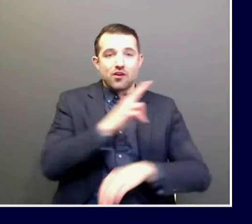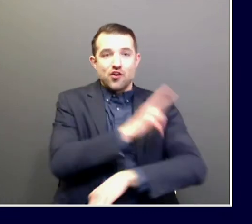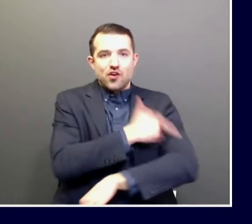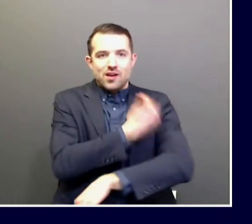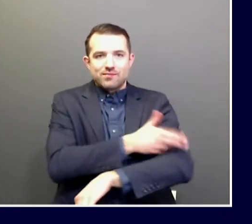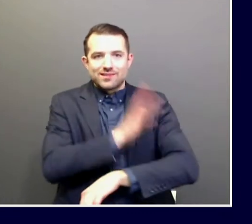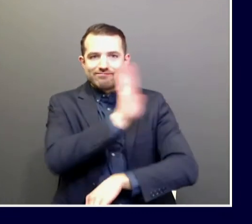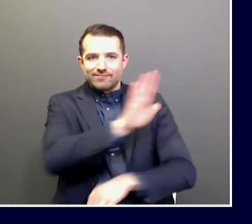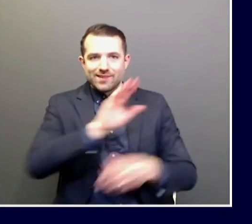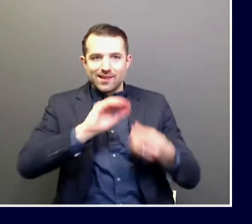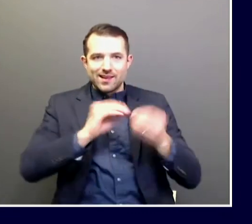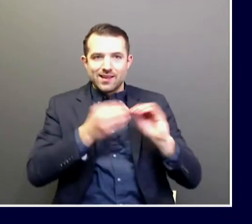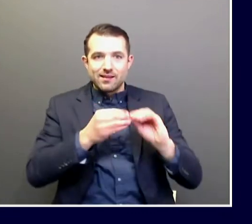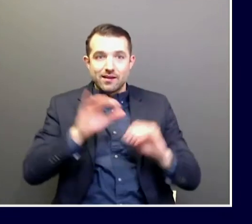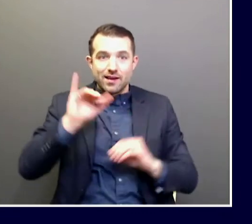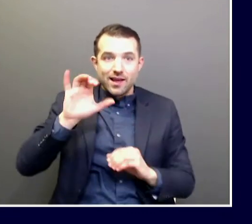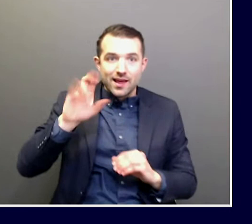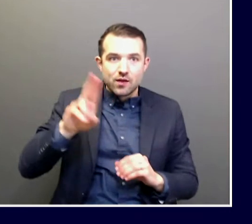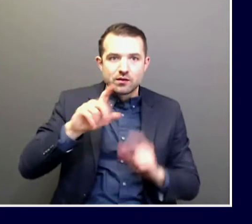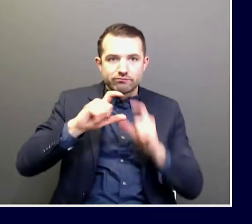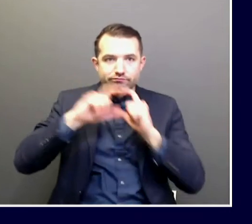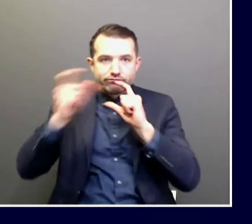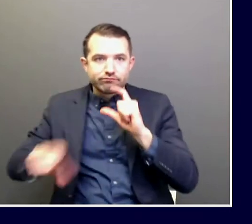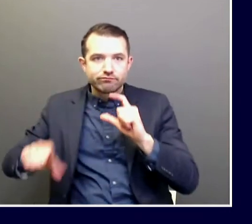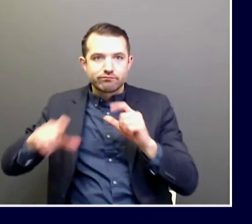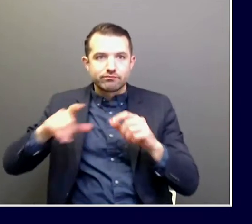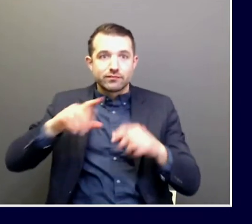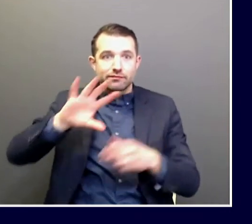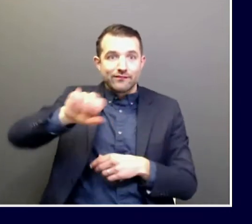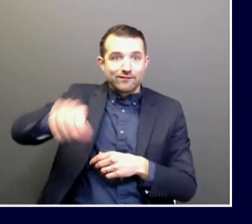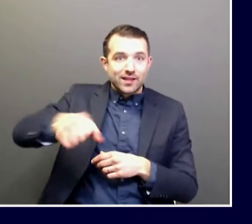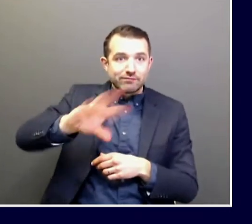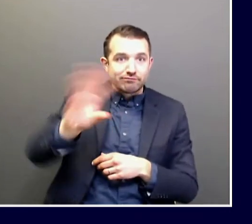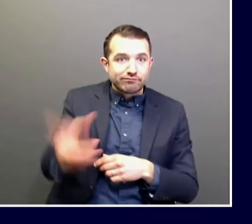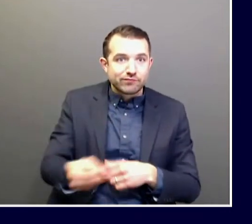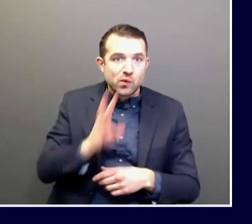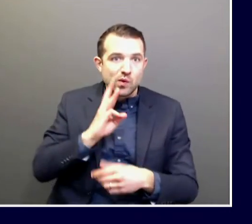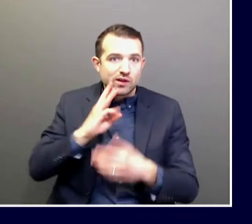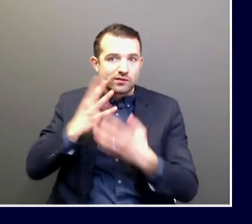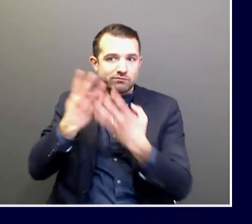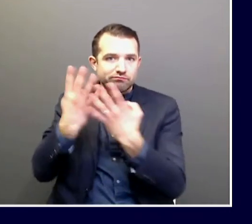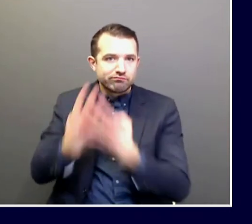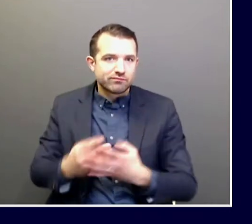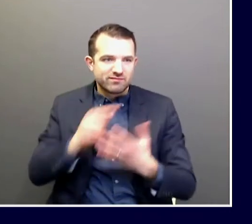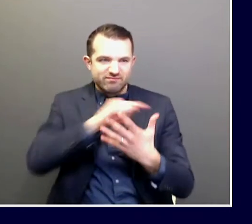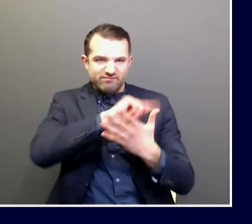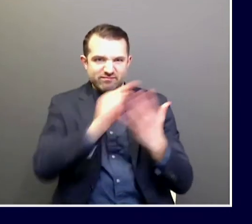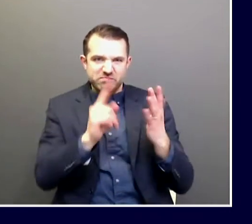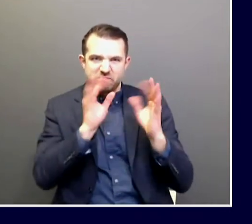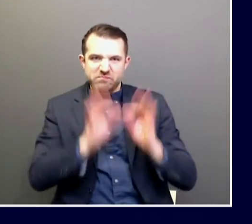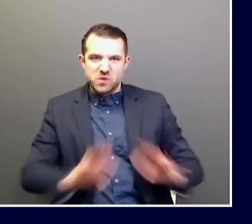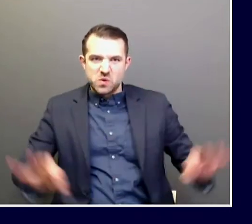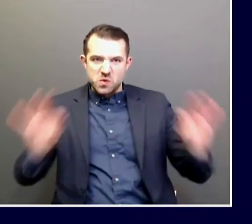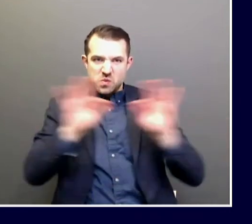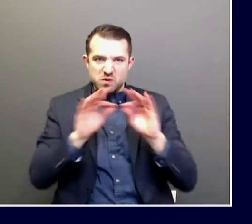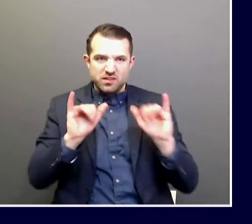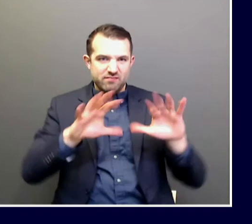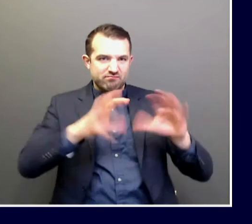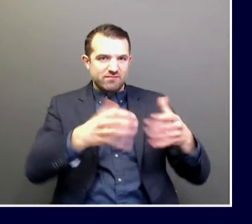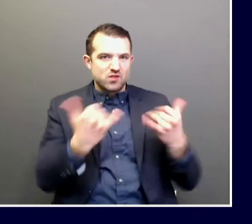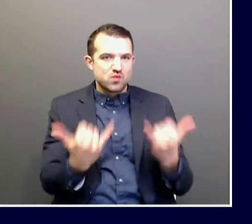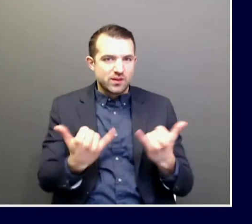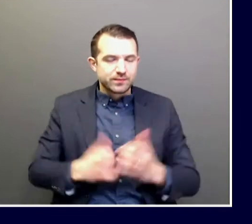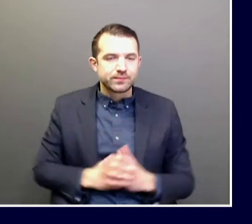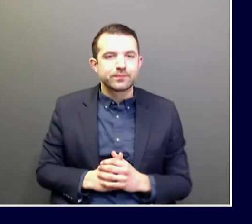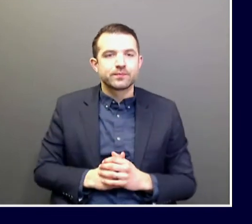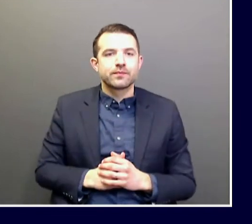more recently, wastewater screening. So with that, we're going to turn things over to our colleagues in the media. The first question today